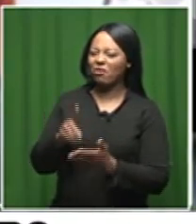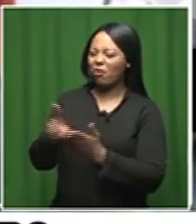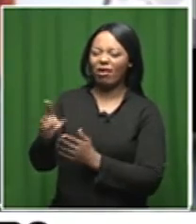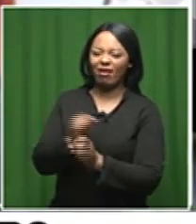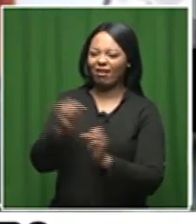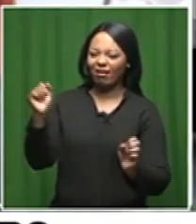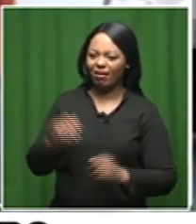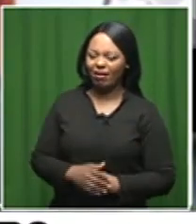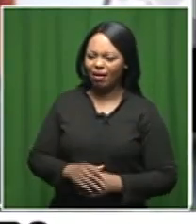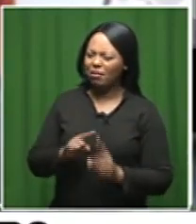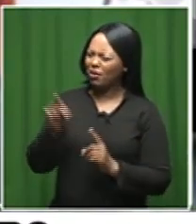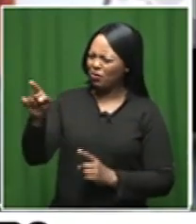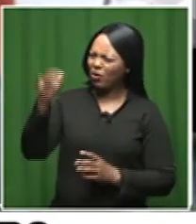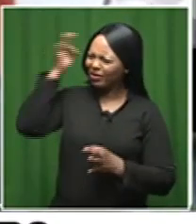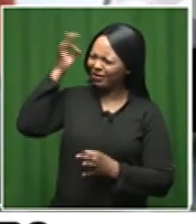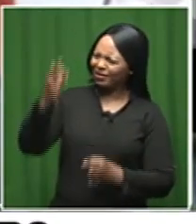donor?